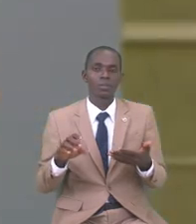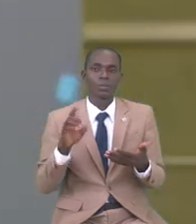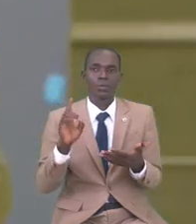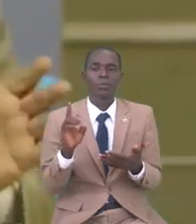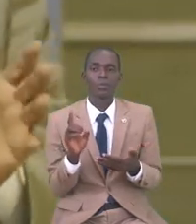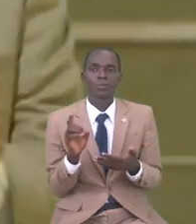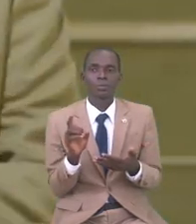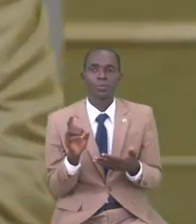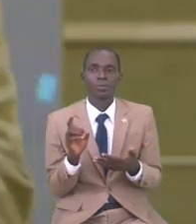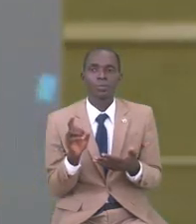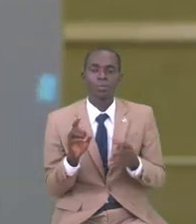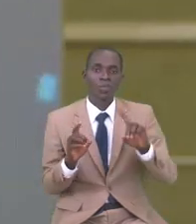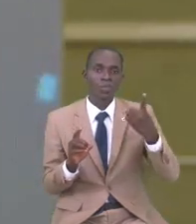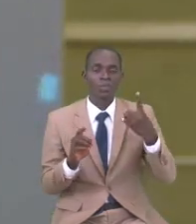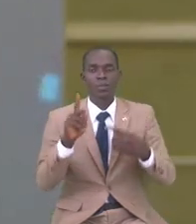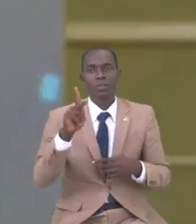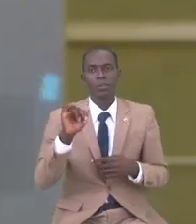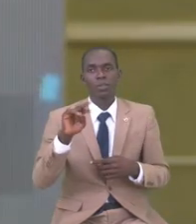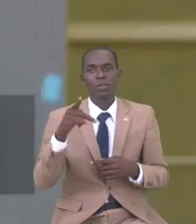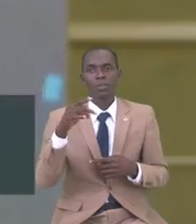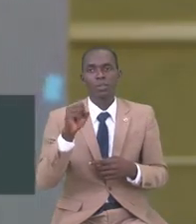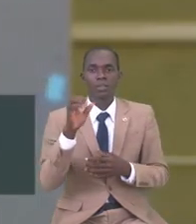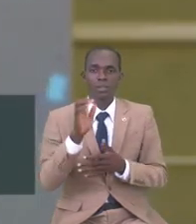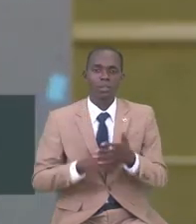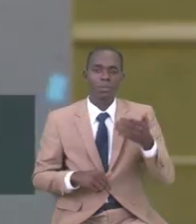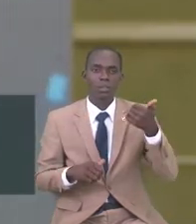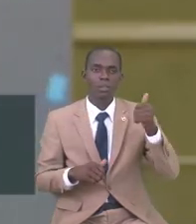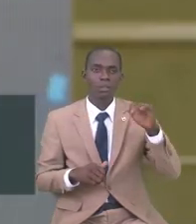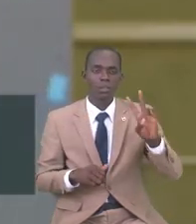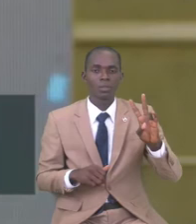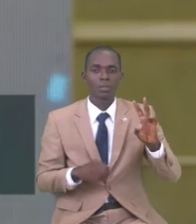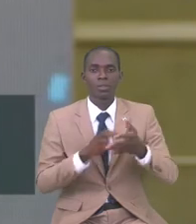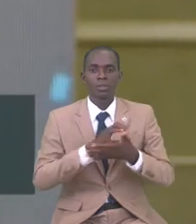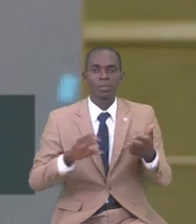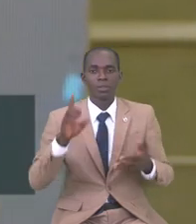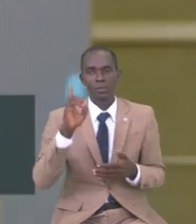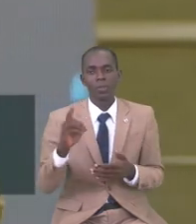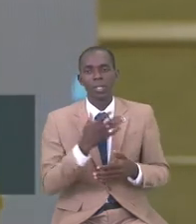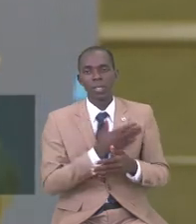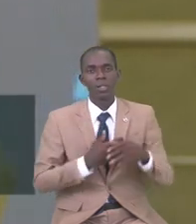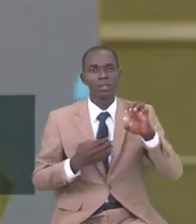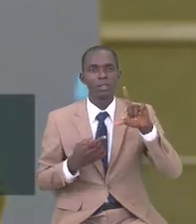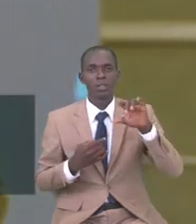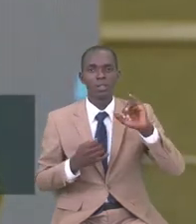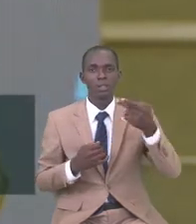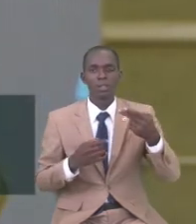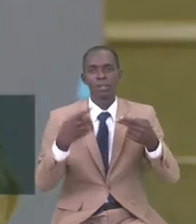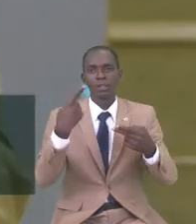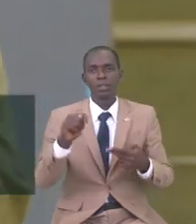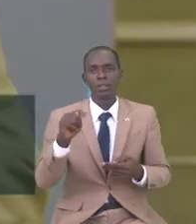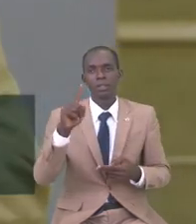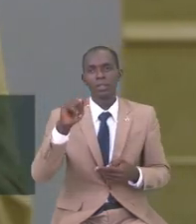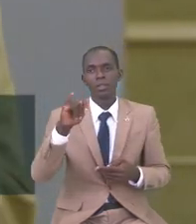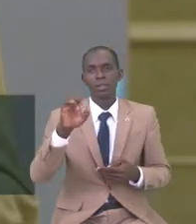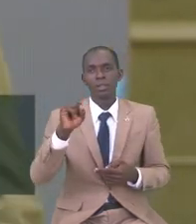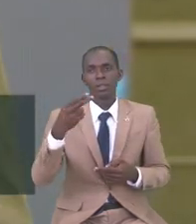that First Kings chapter 17. And Elijah, a Tishbite, who was of the